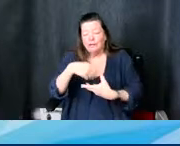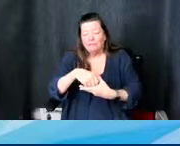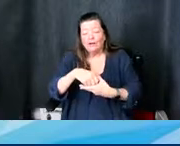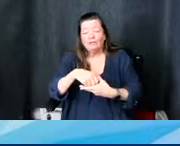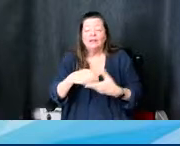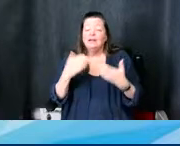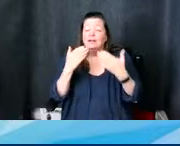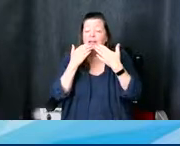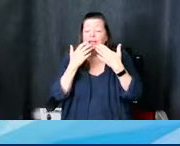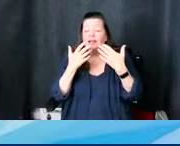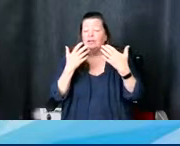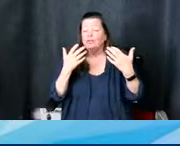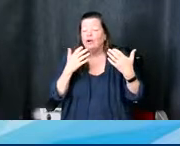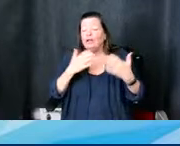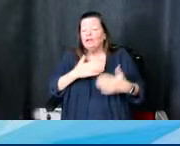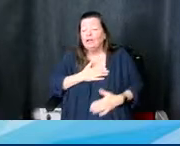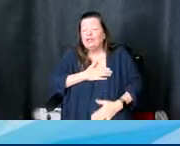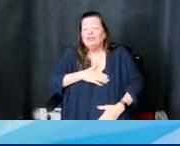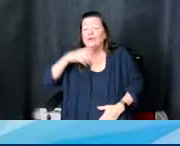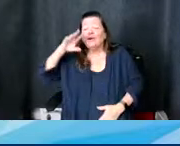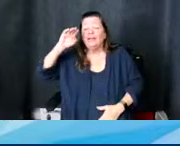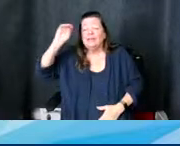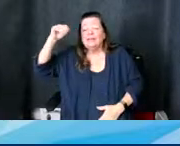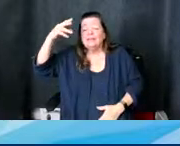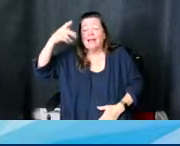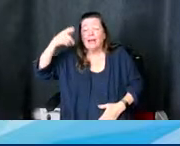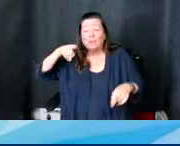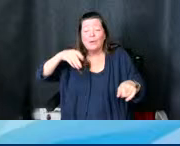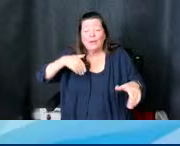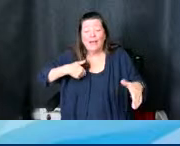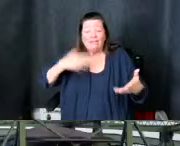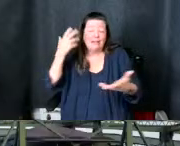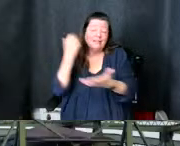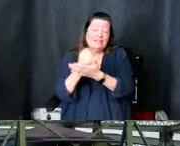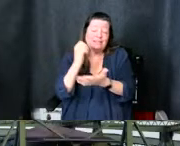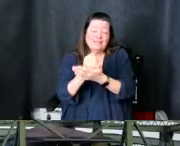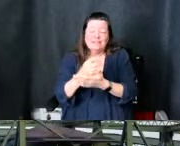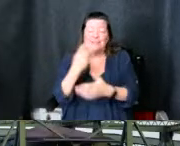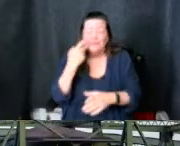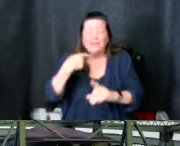all. Enjoy the sun while we have it. We'll see you next month. Thank you, everybody.